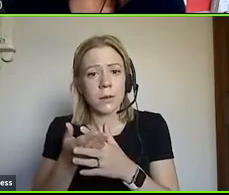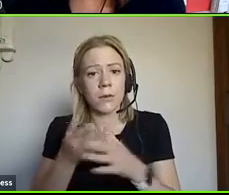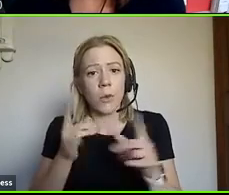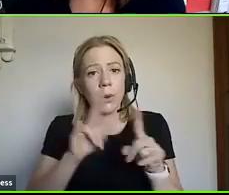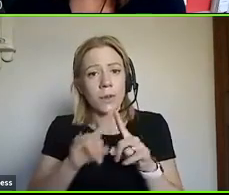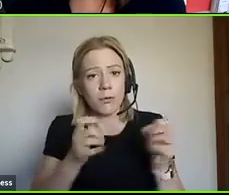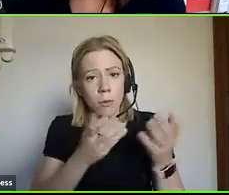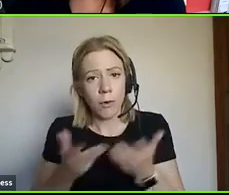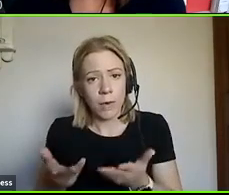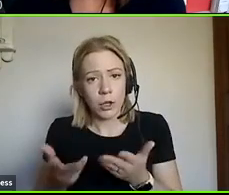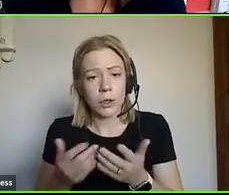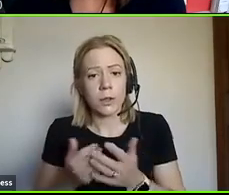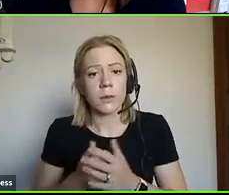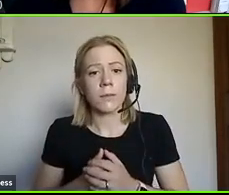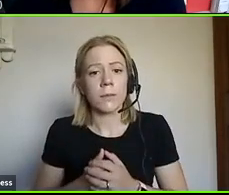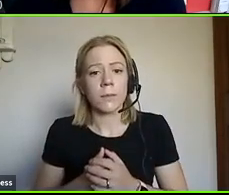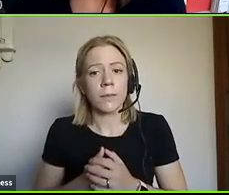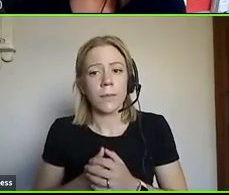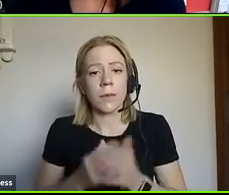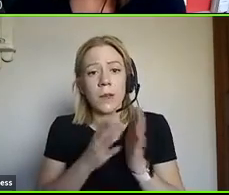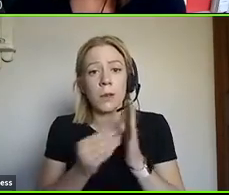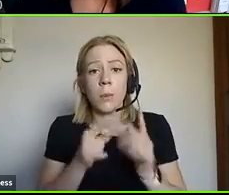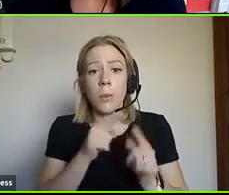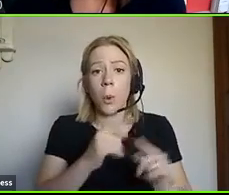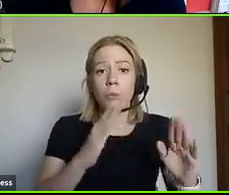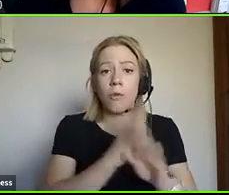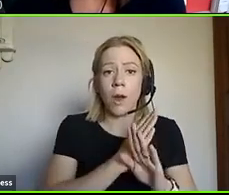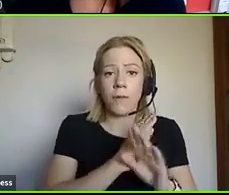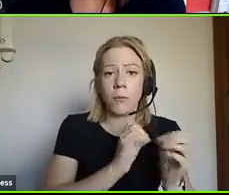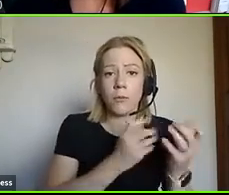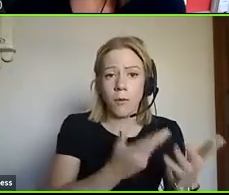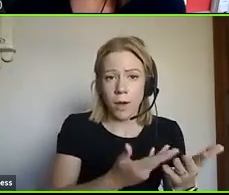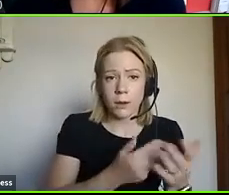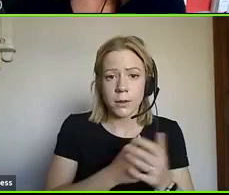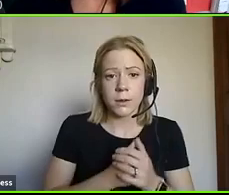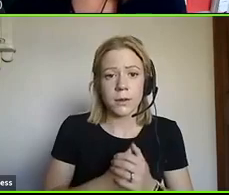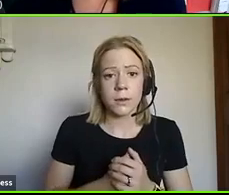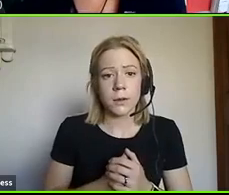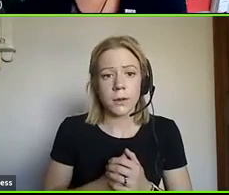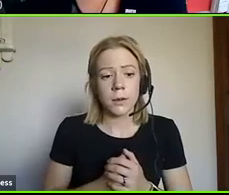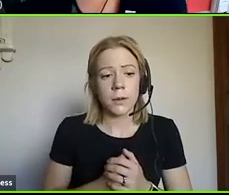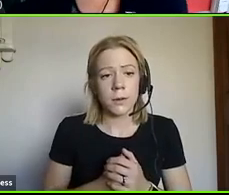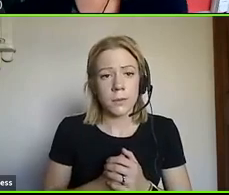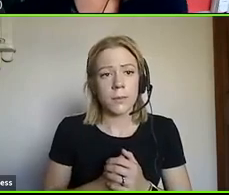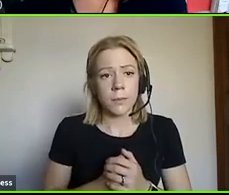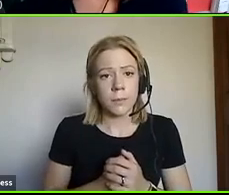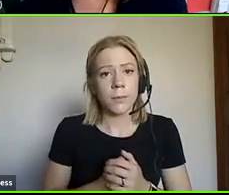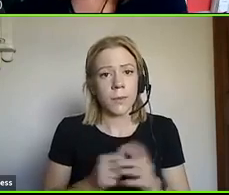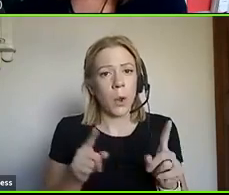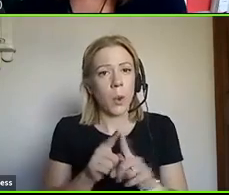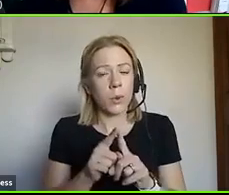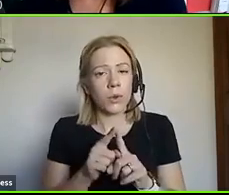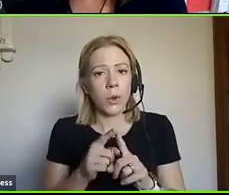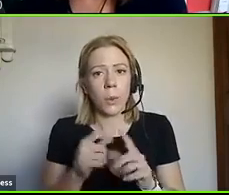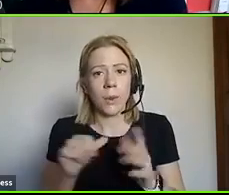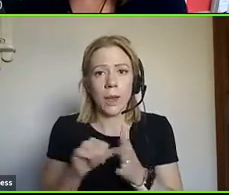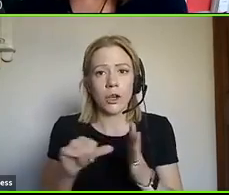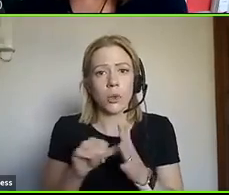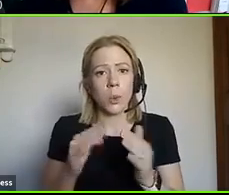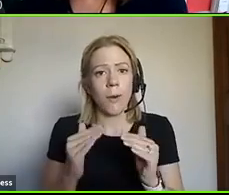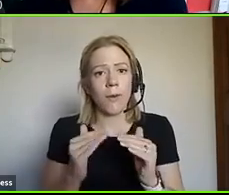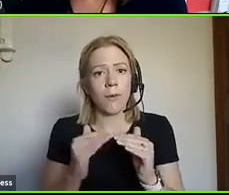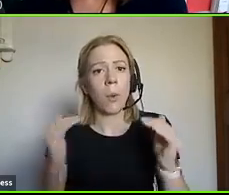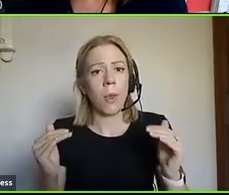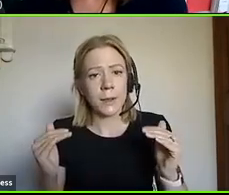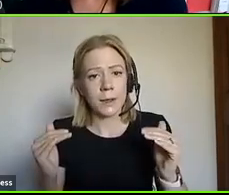including provisions provided by private providers. And of course, the issue of quality. In principle,